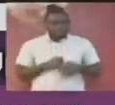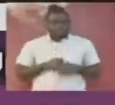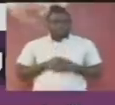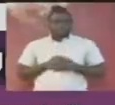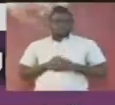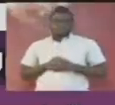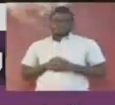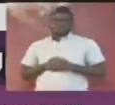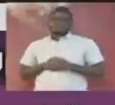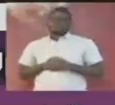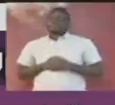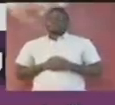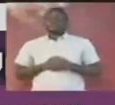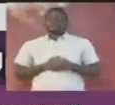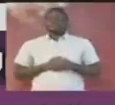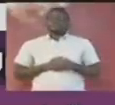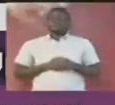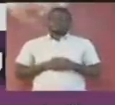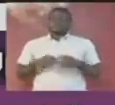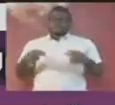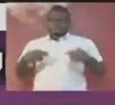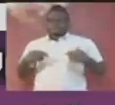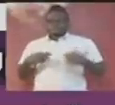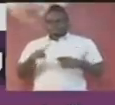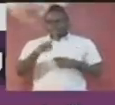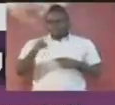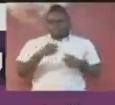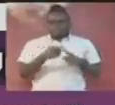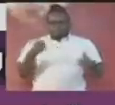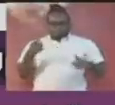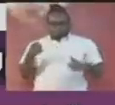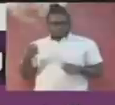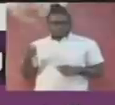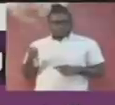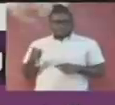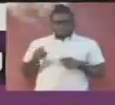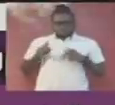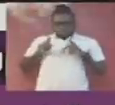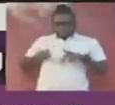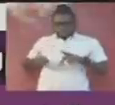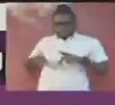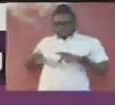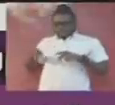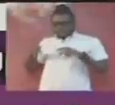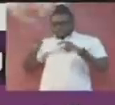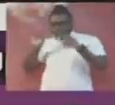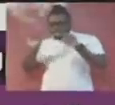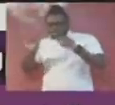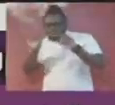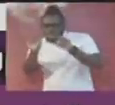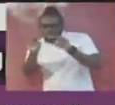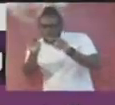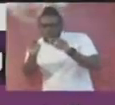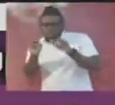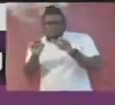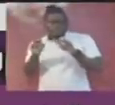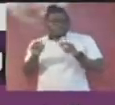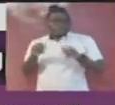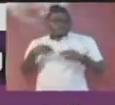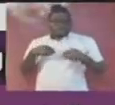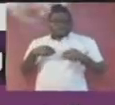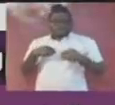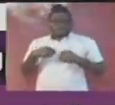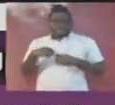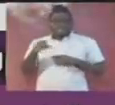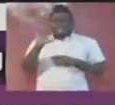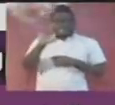TTT. I have a question from a viewer who's in a quandary. Her 81-year-old father is in